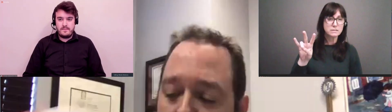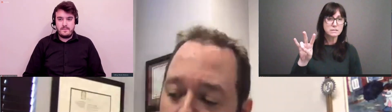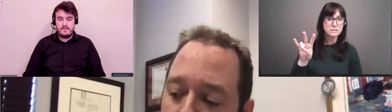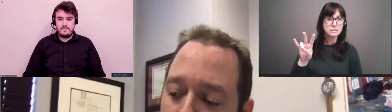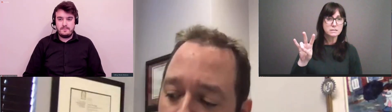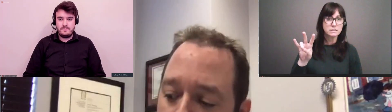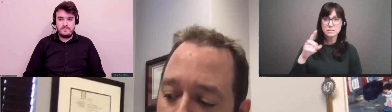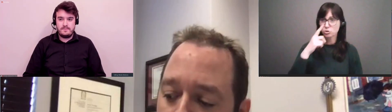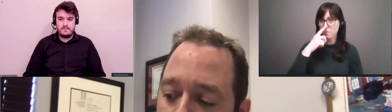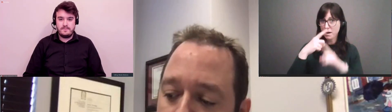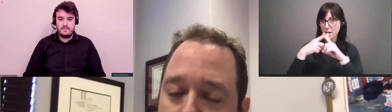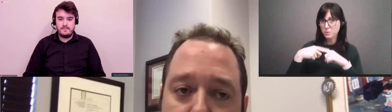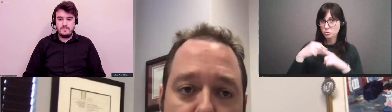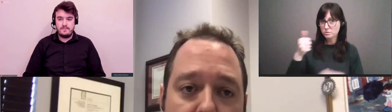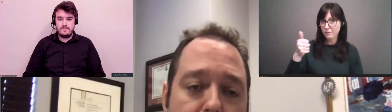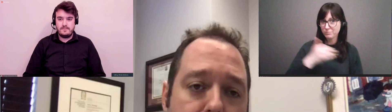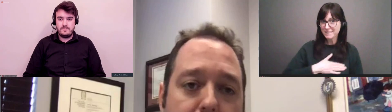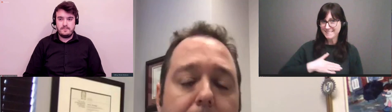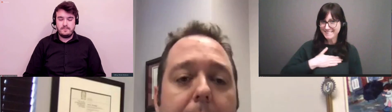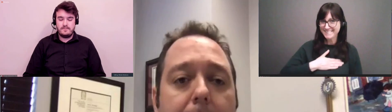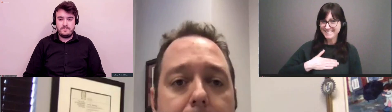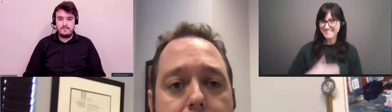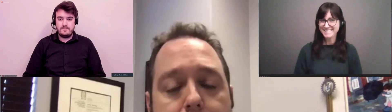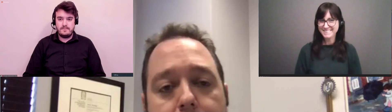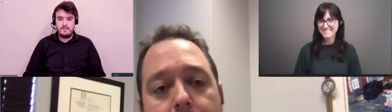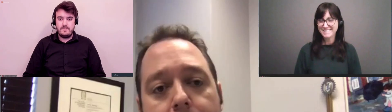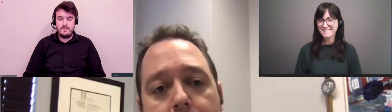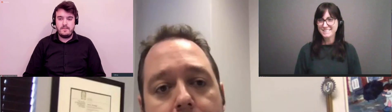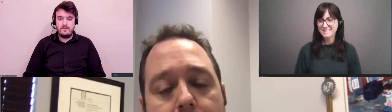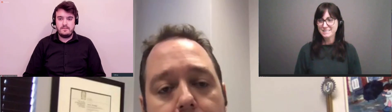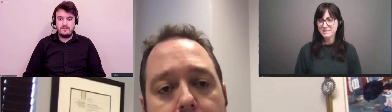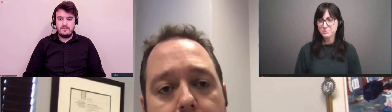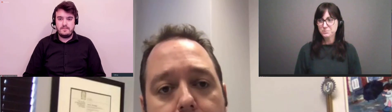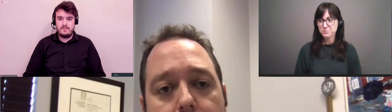can you unmute yourself, please, on the line?